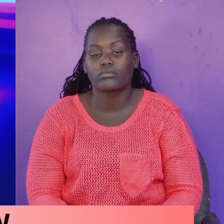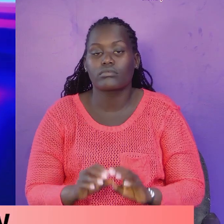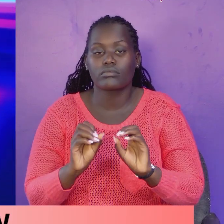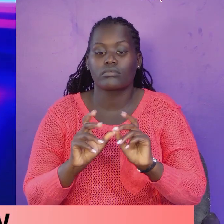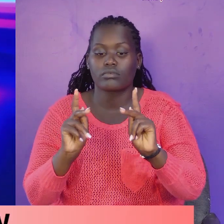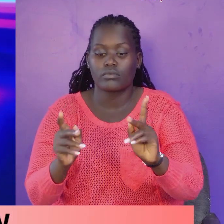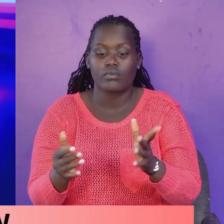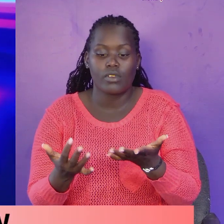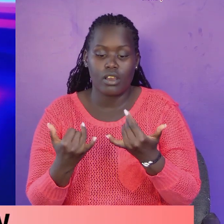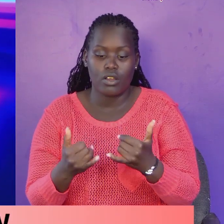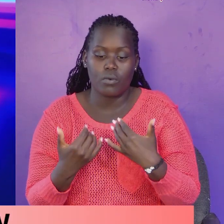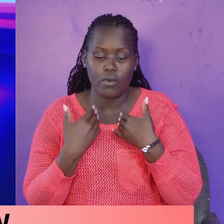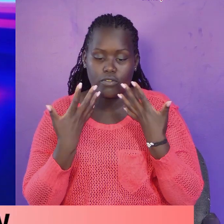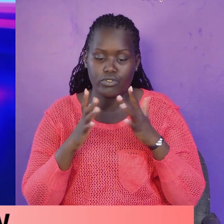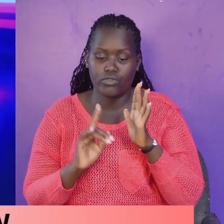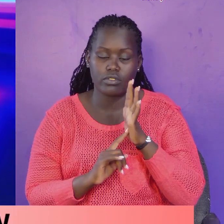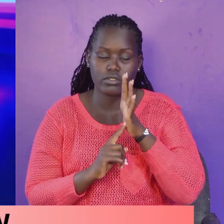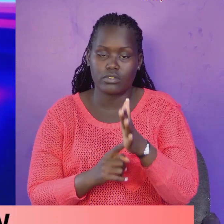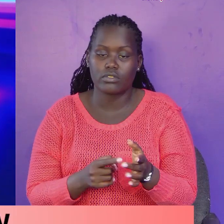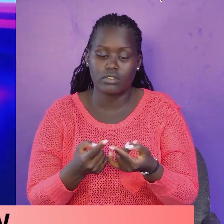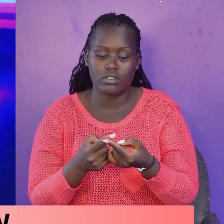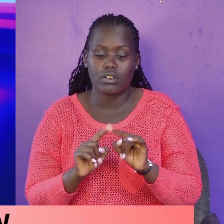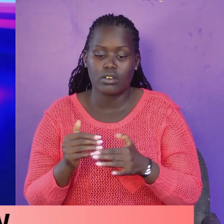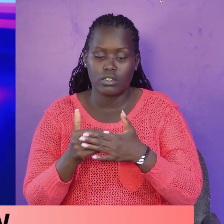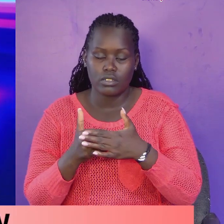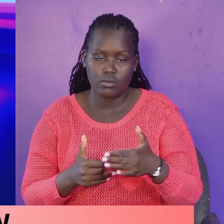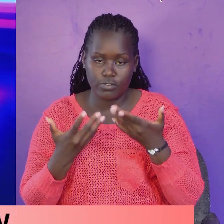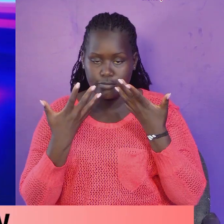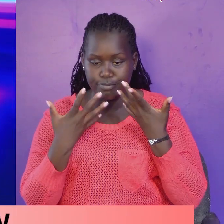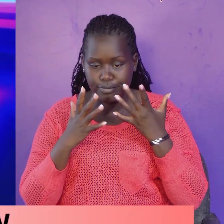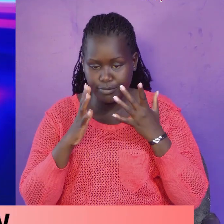have to conclude the show, but before we go,